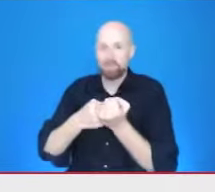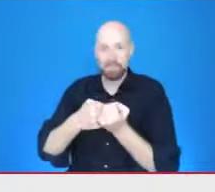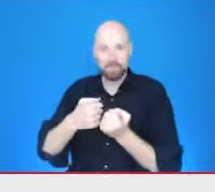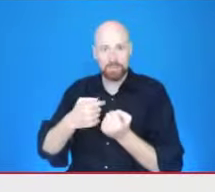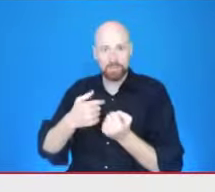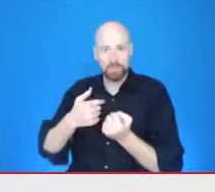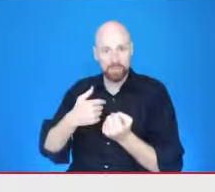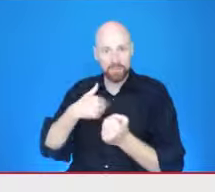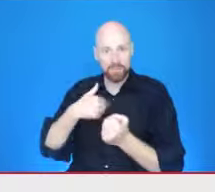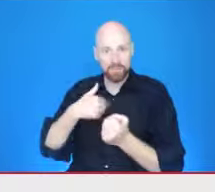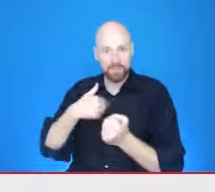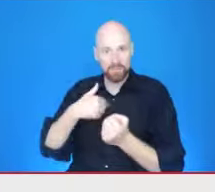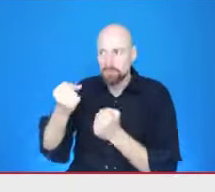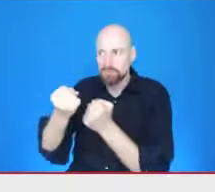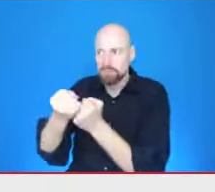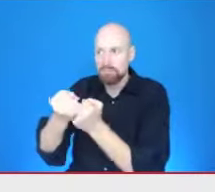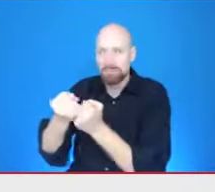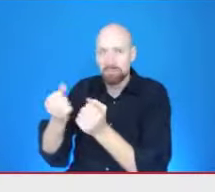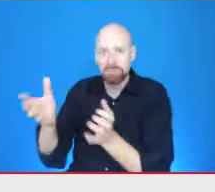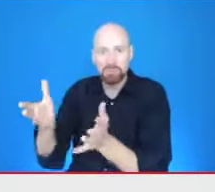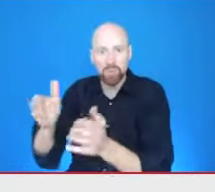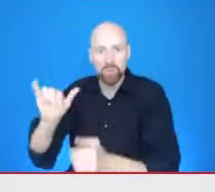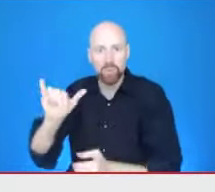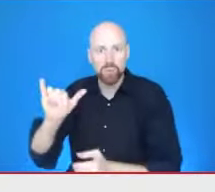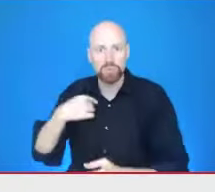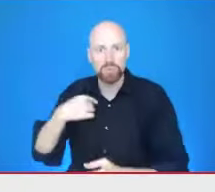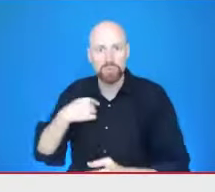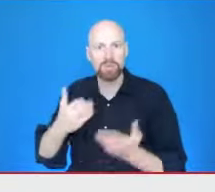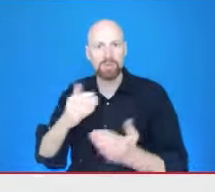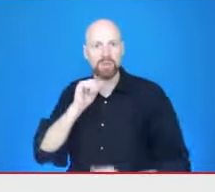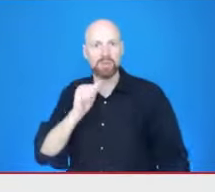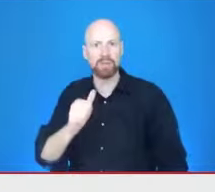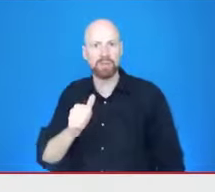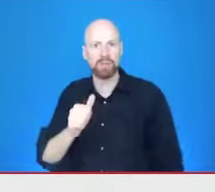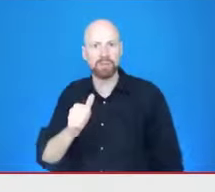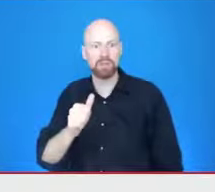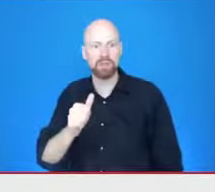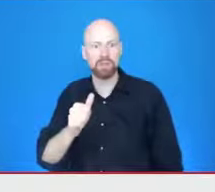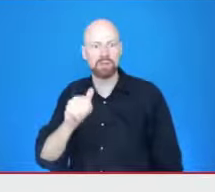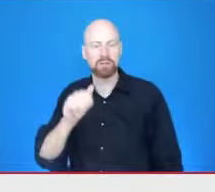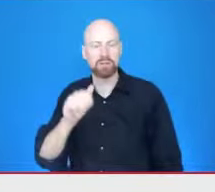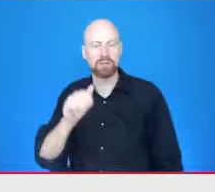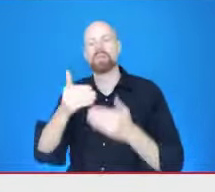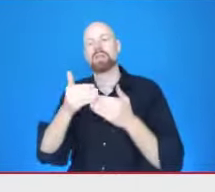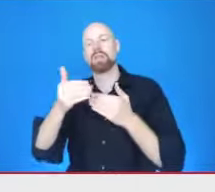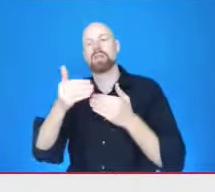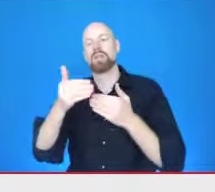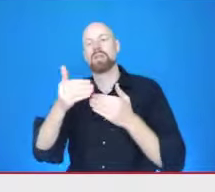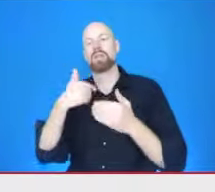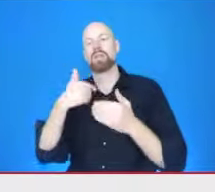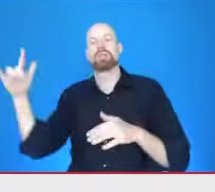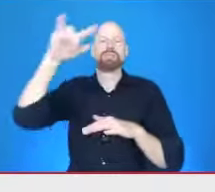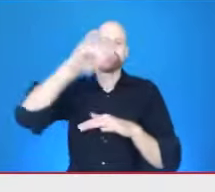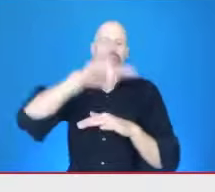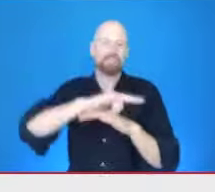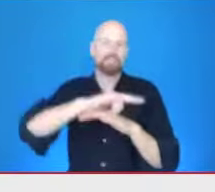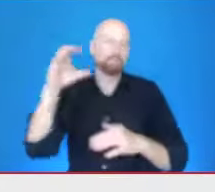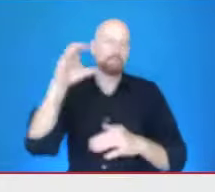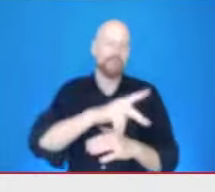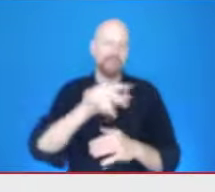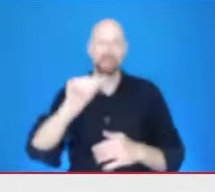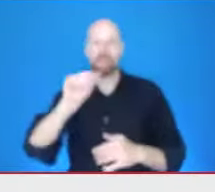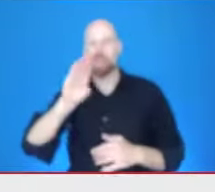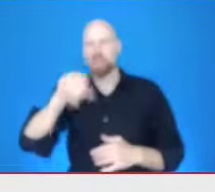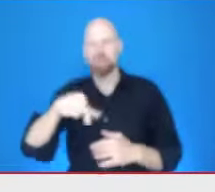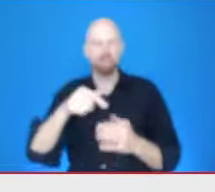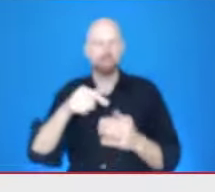I want to ask you all to do something for me. Please close your eyes. And in your mind, think of a loved one